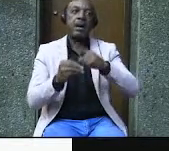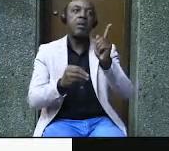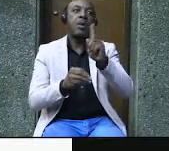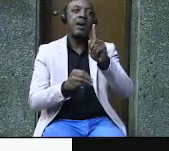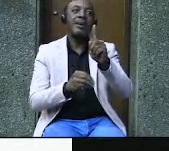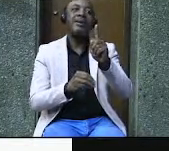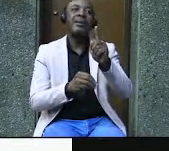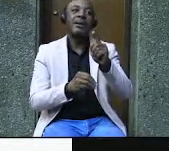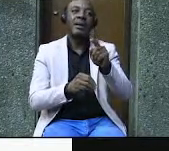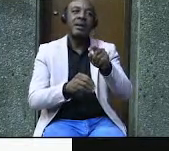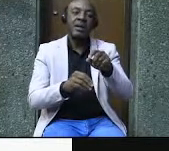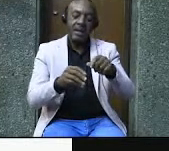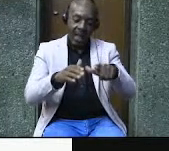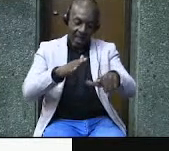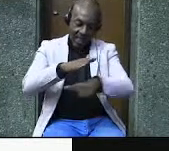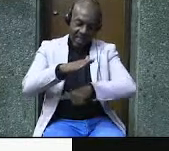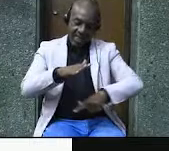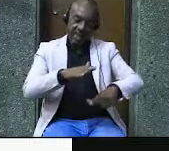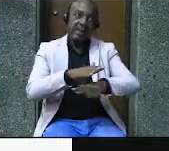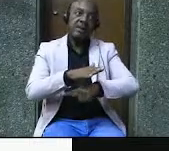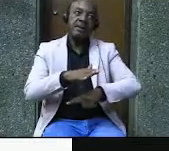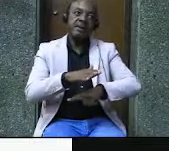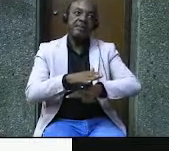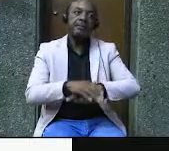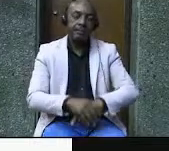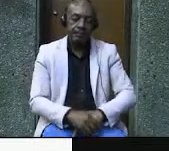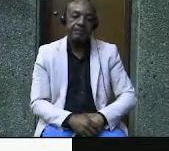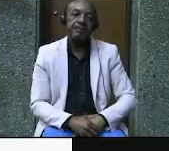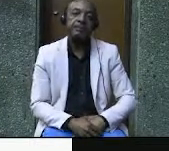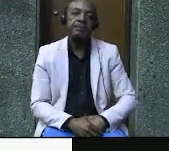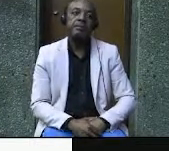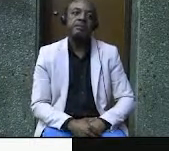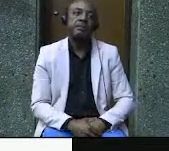The problem with it is that it is